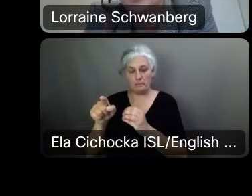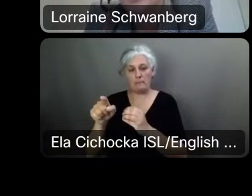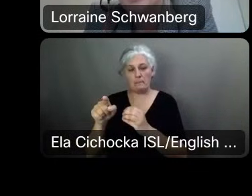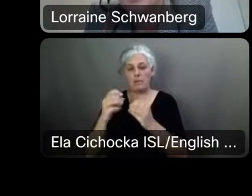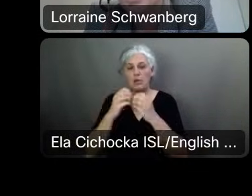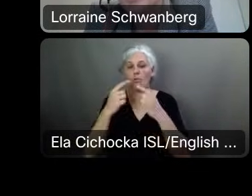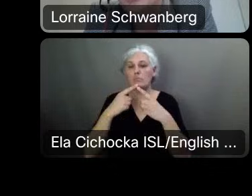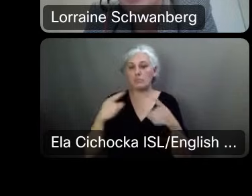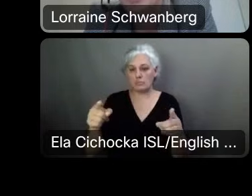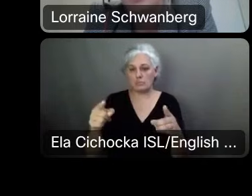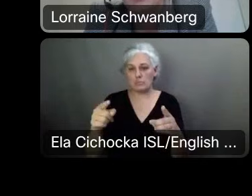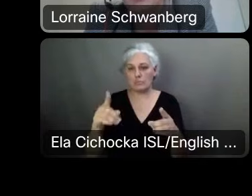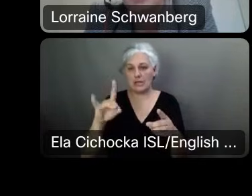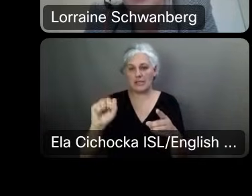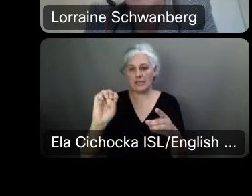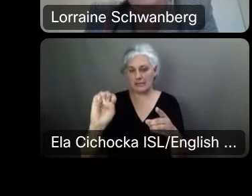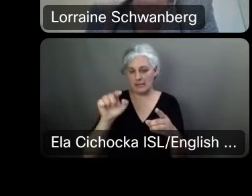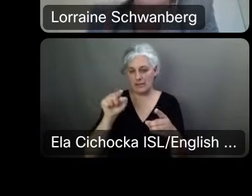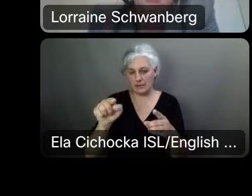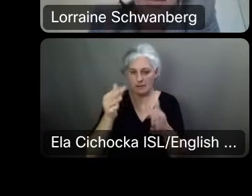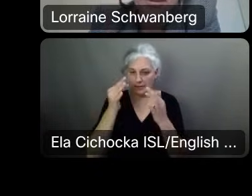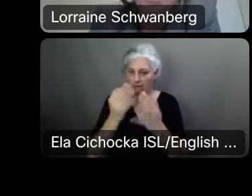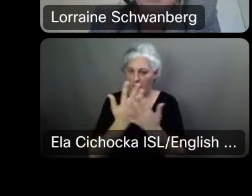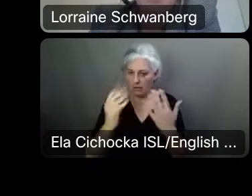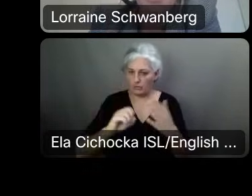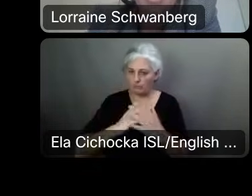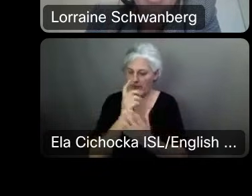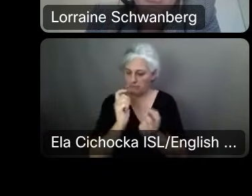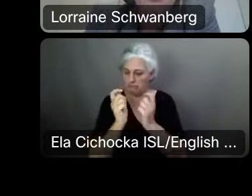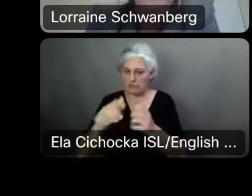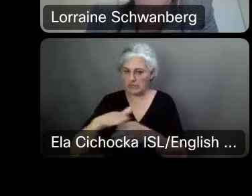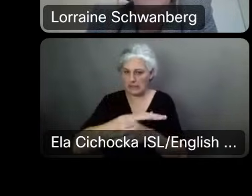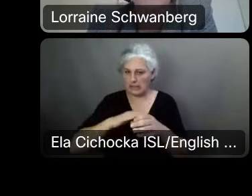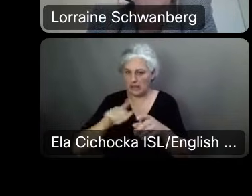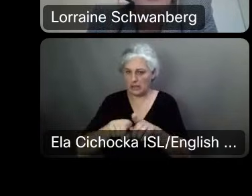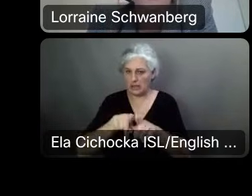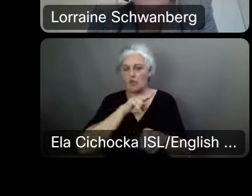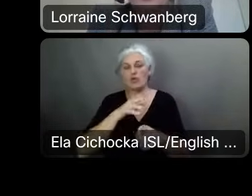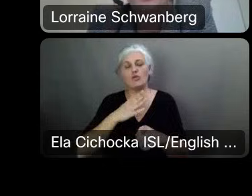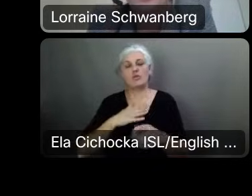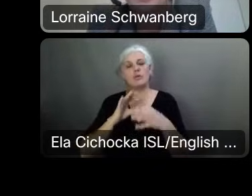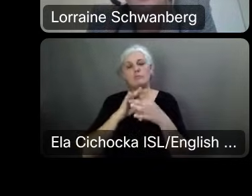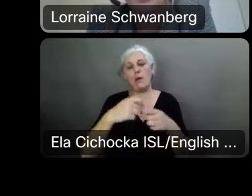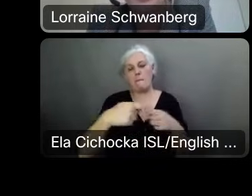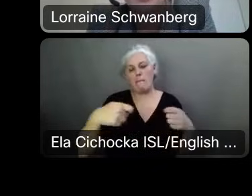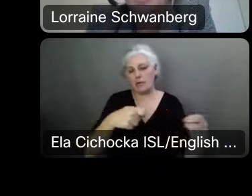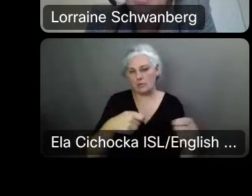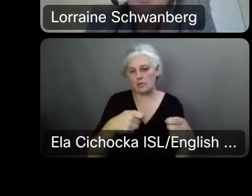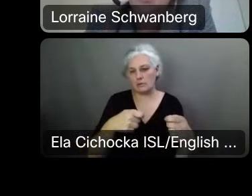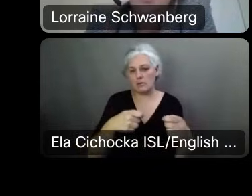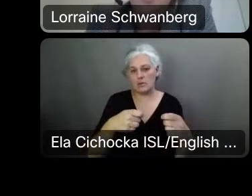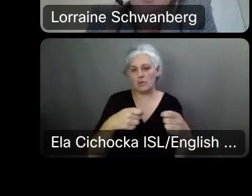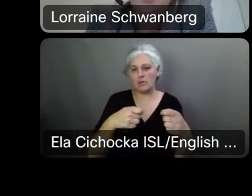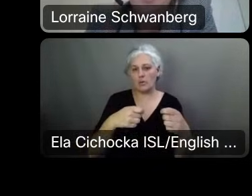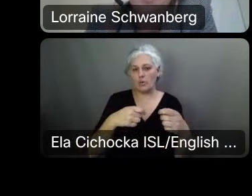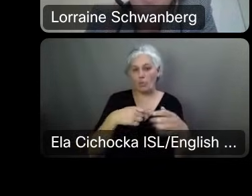and certainly within the HSE there are a lot of developments in that area, not just around measuring whether it has been done,